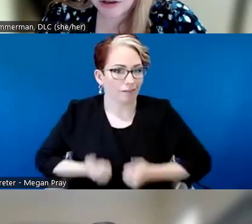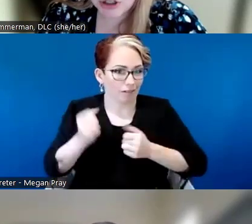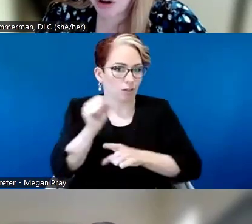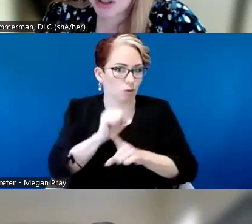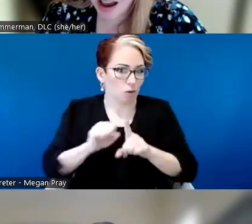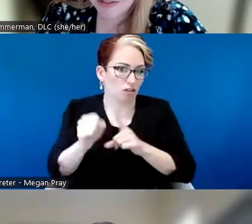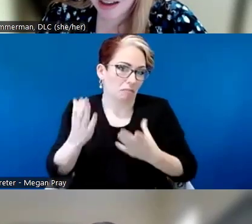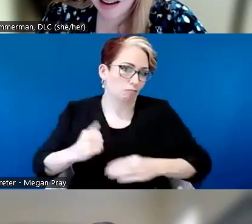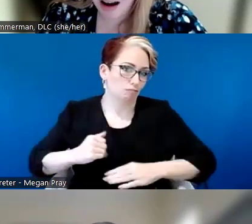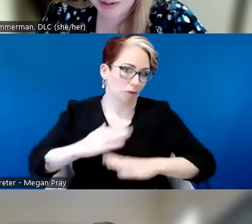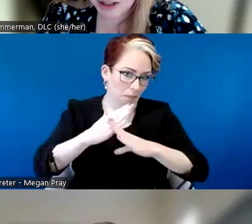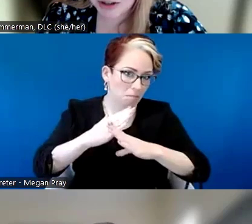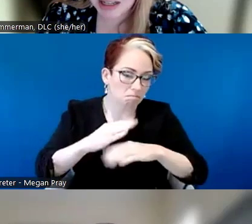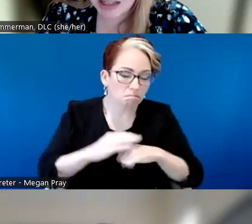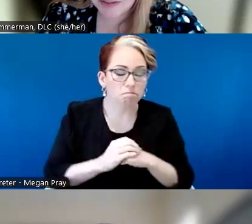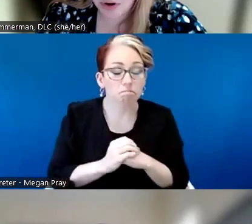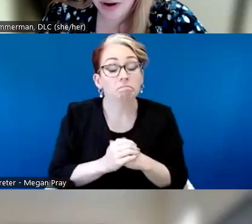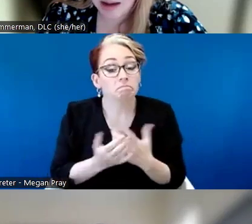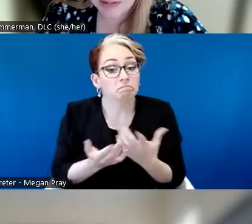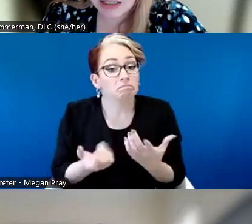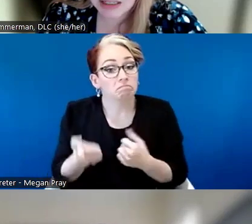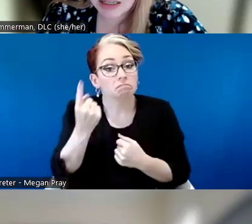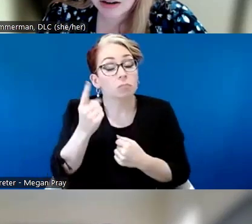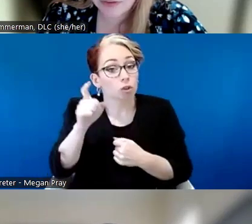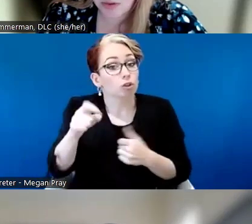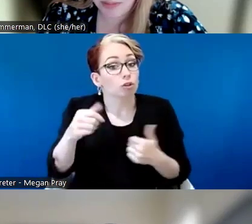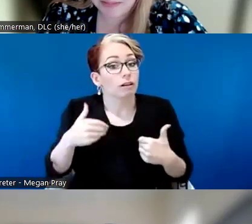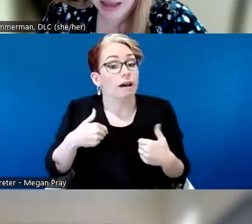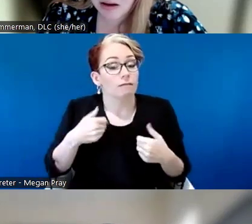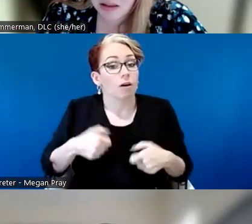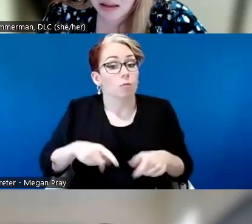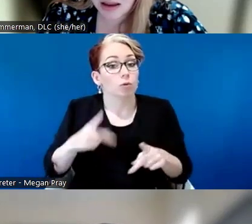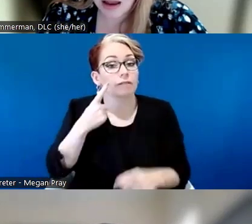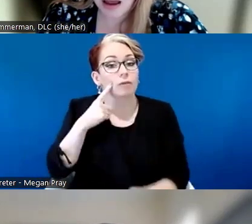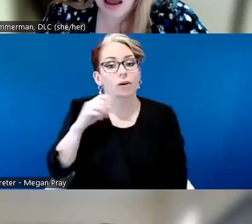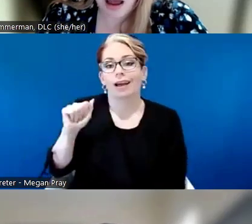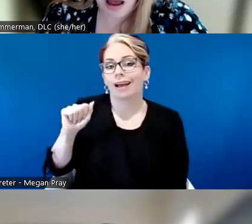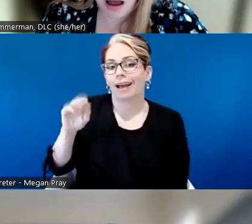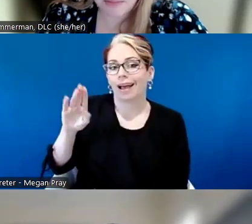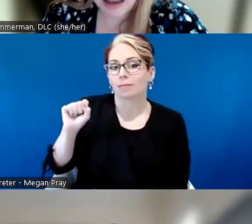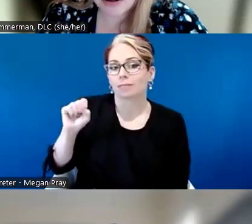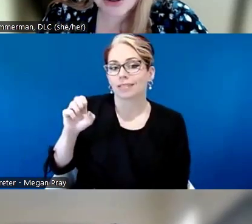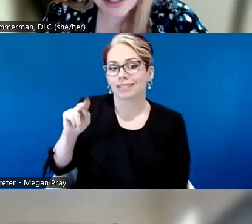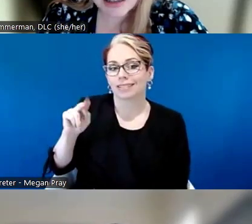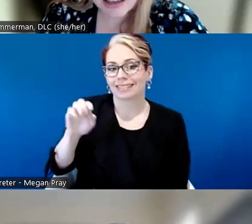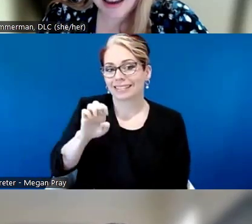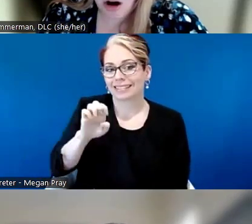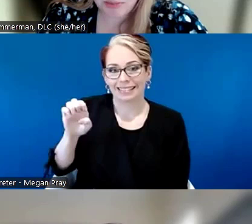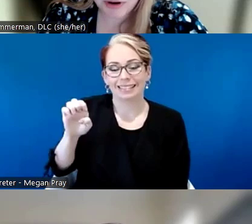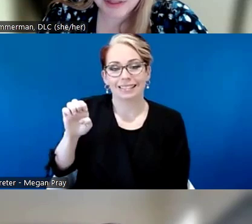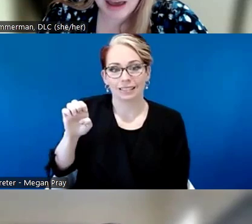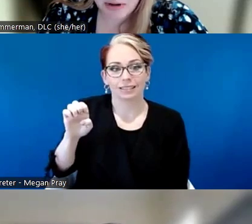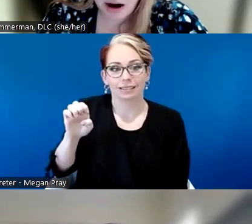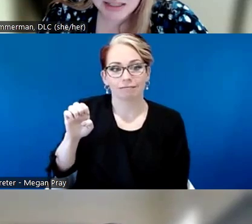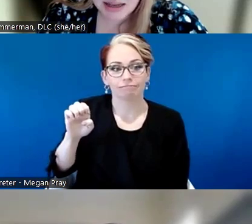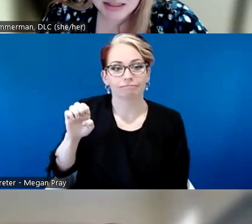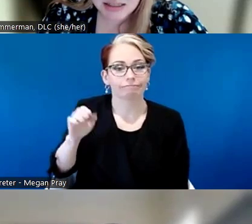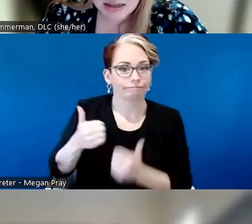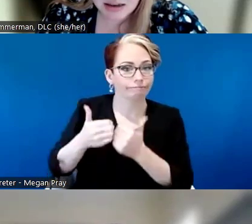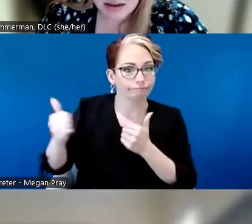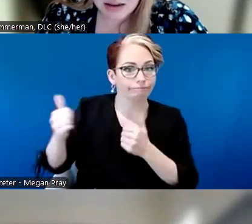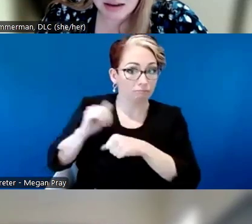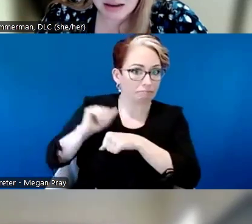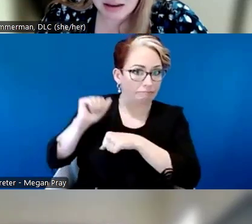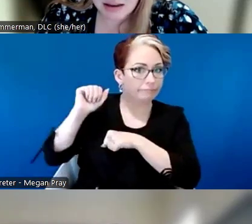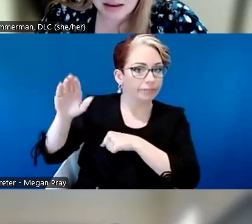But you should also have the opportunity to vote absentee or vote by mail, and also to get help with that process.